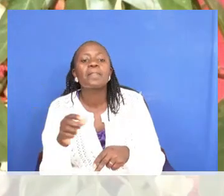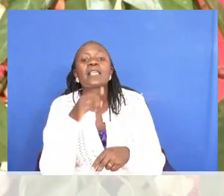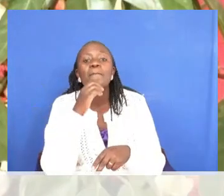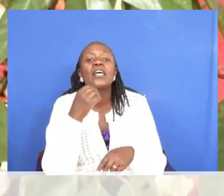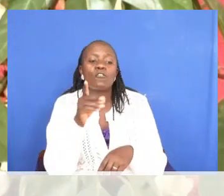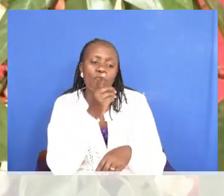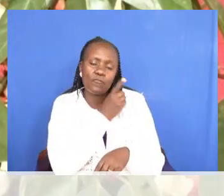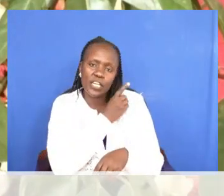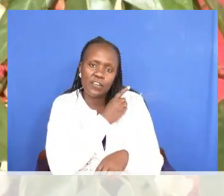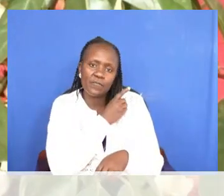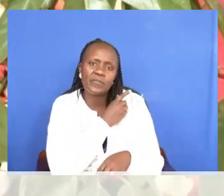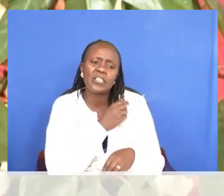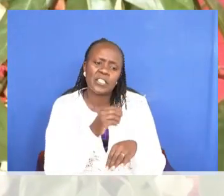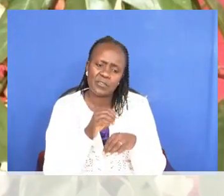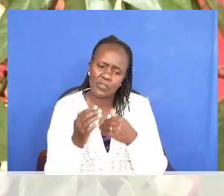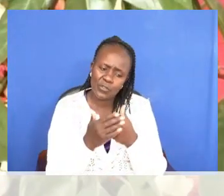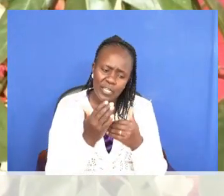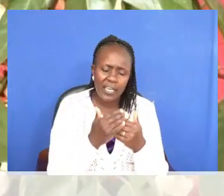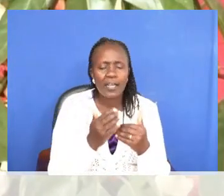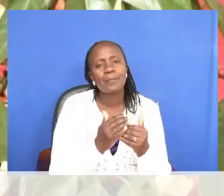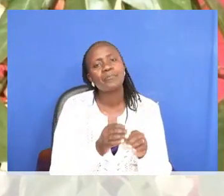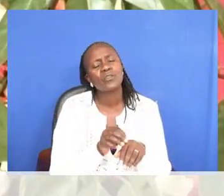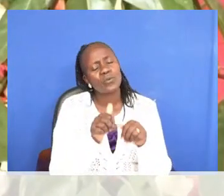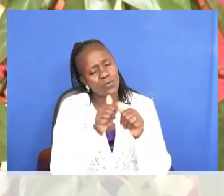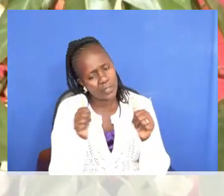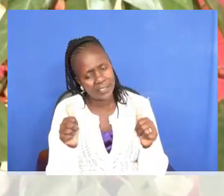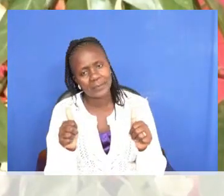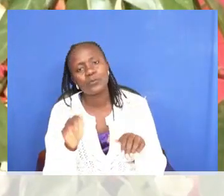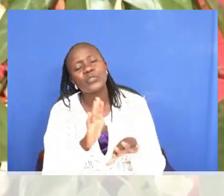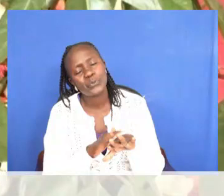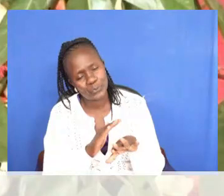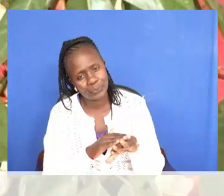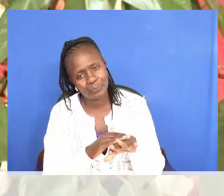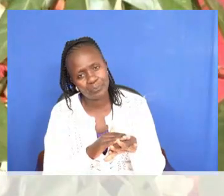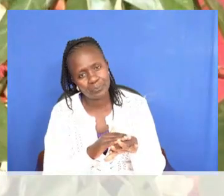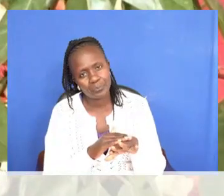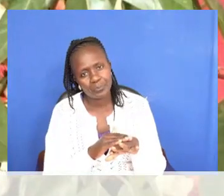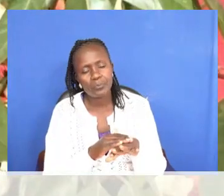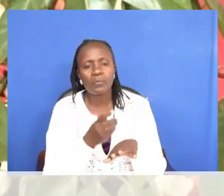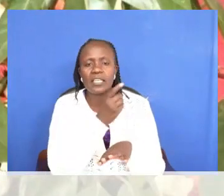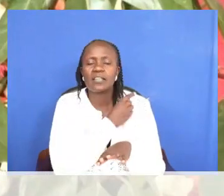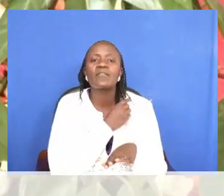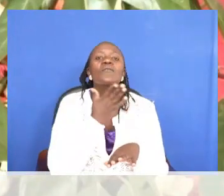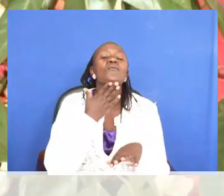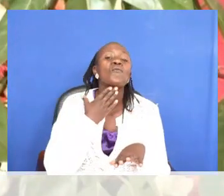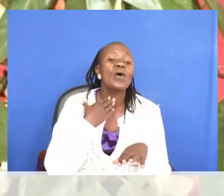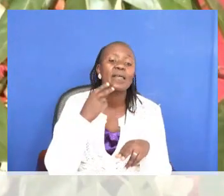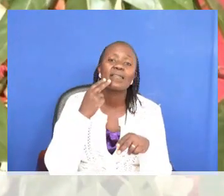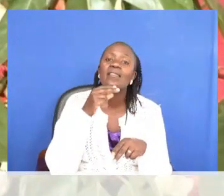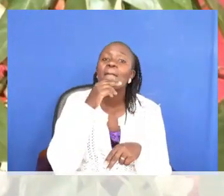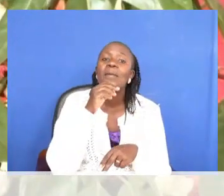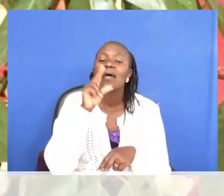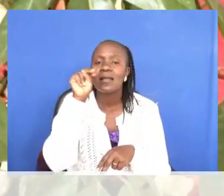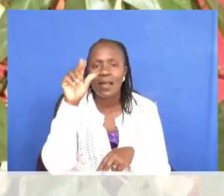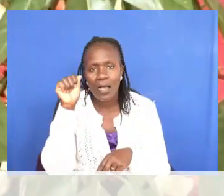David had treated Nabal's men with kindness. And therefore, David wanted Nabal to